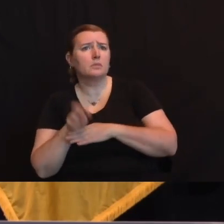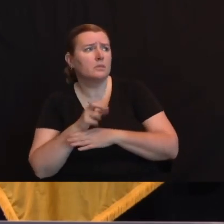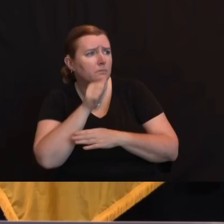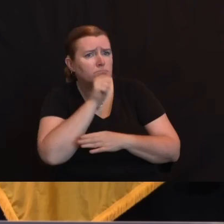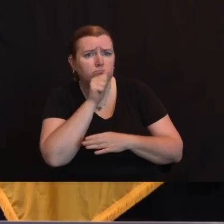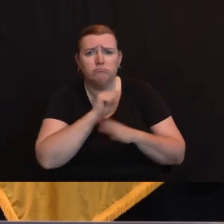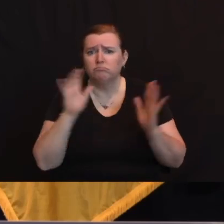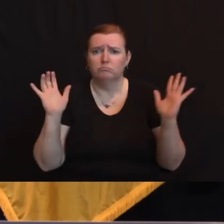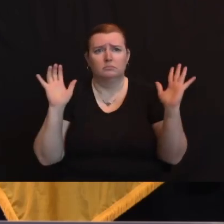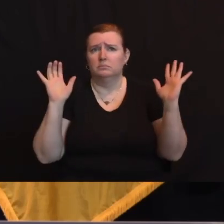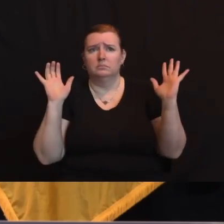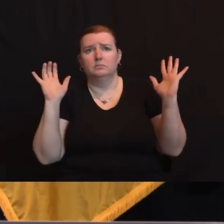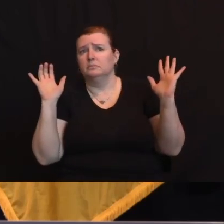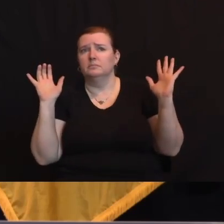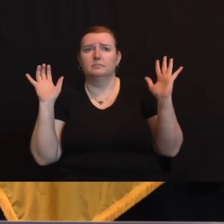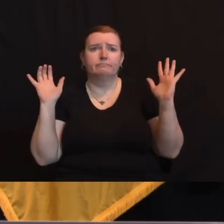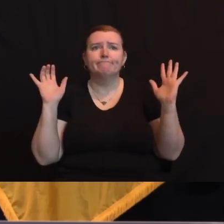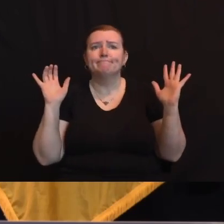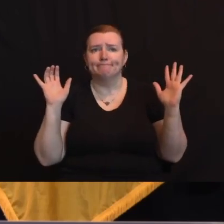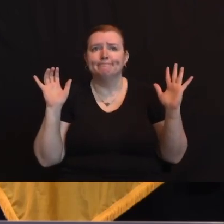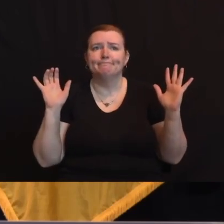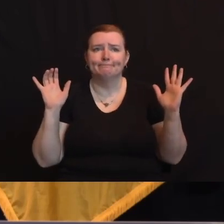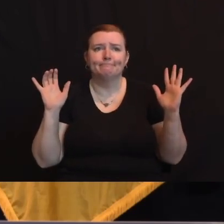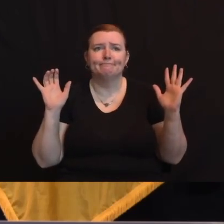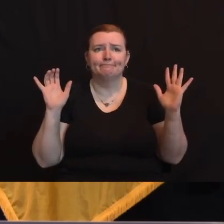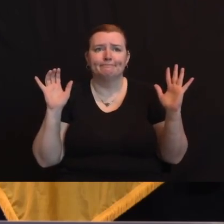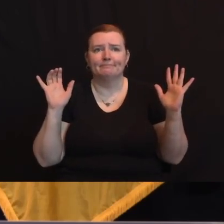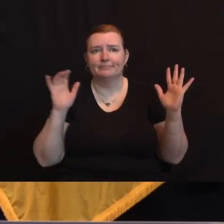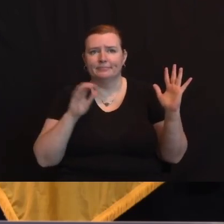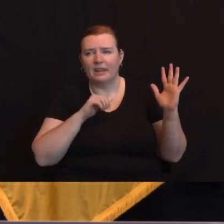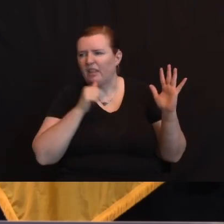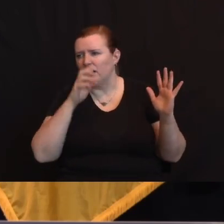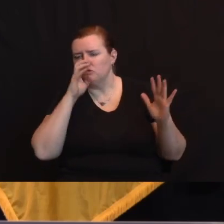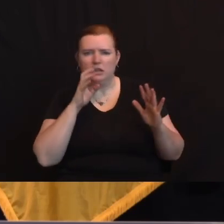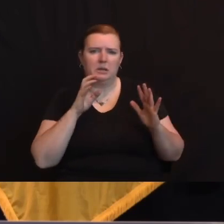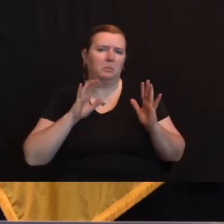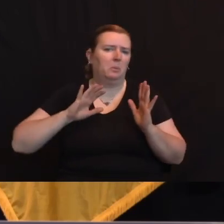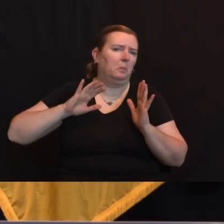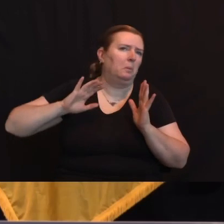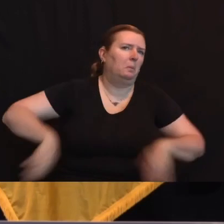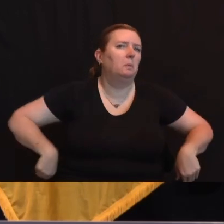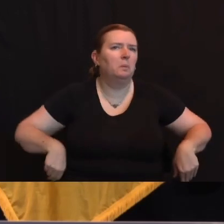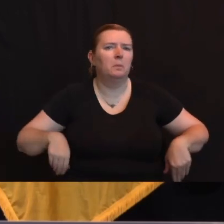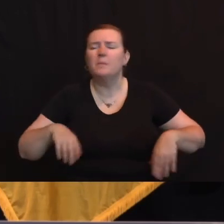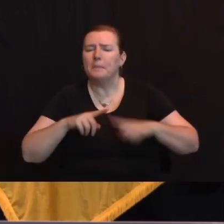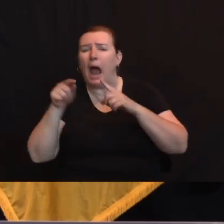begun to a little bit fall off the wagon. For the most part, people are doing the right things, but we've seen